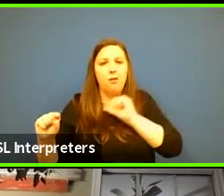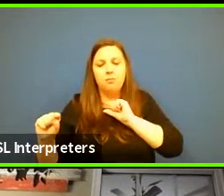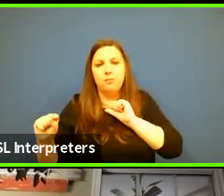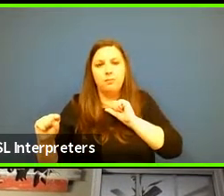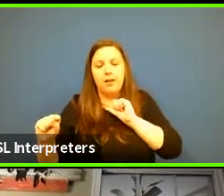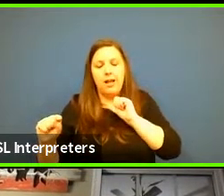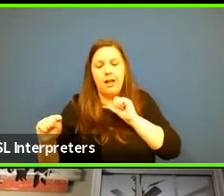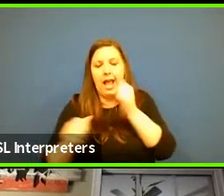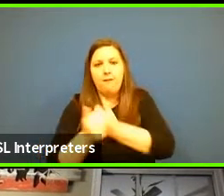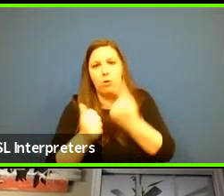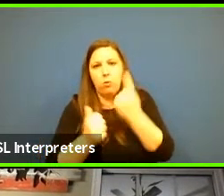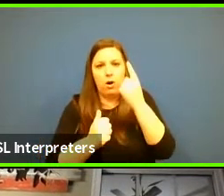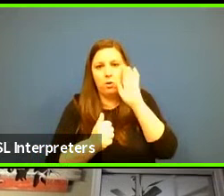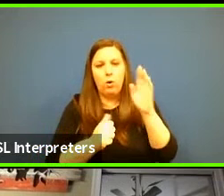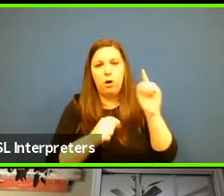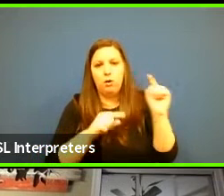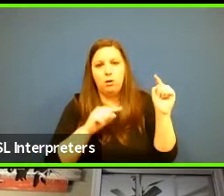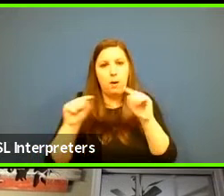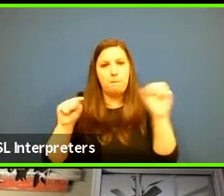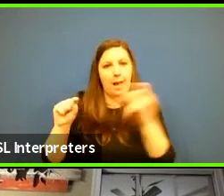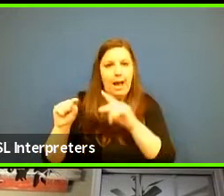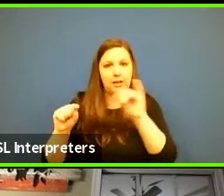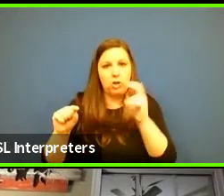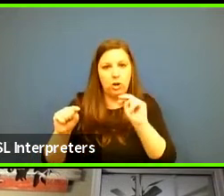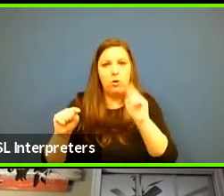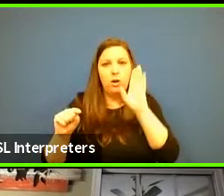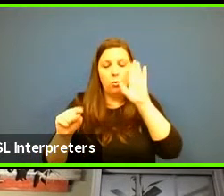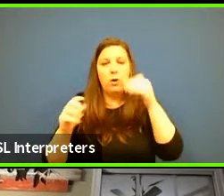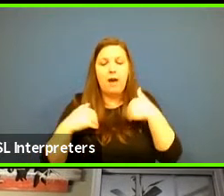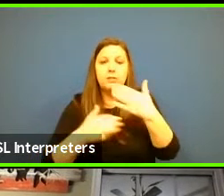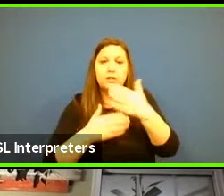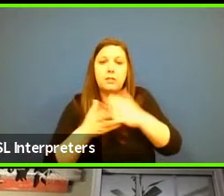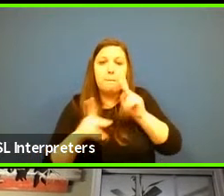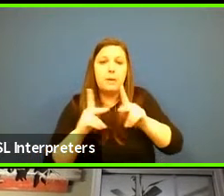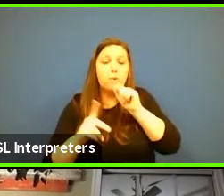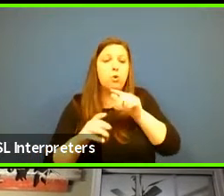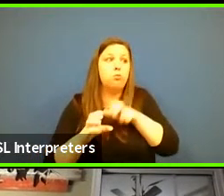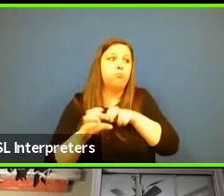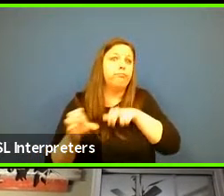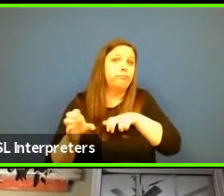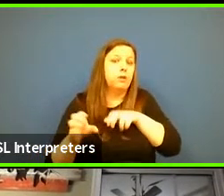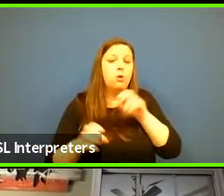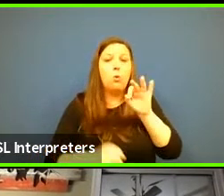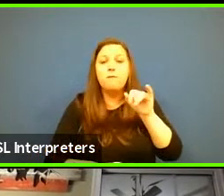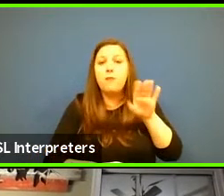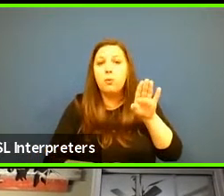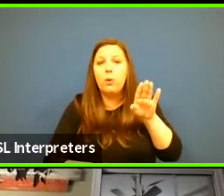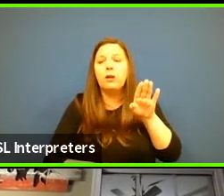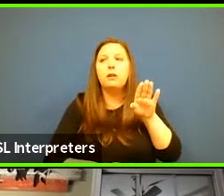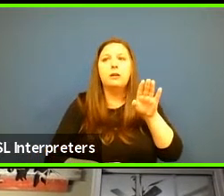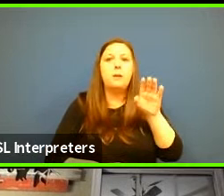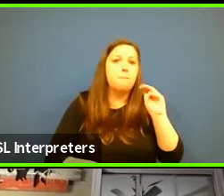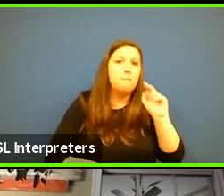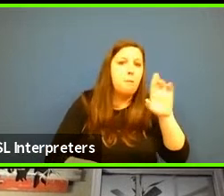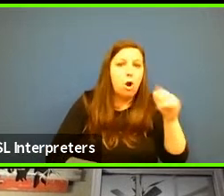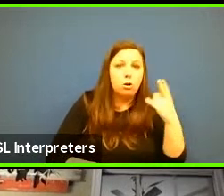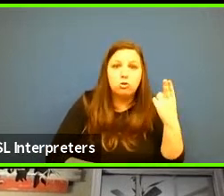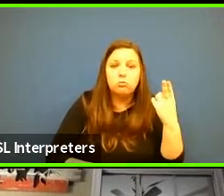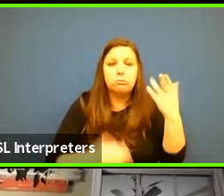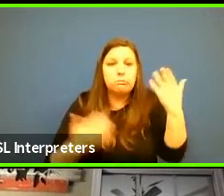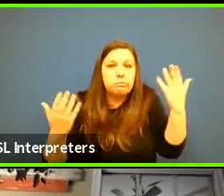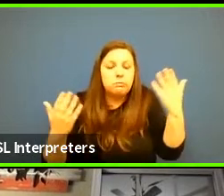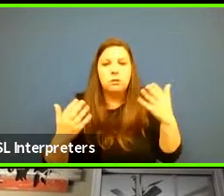probably have individuals that may need to opt out, or actually even after February or March. We really don't know what